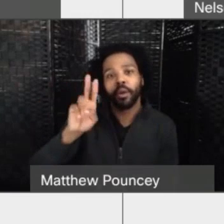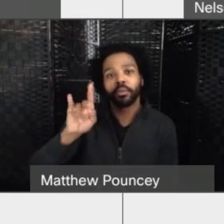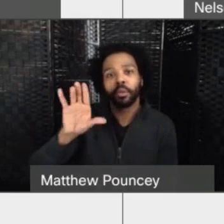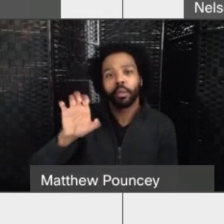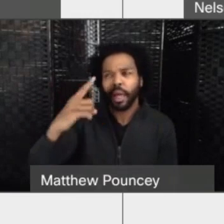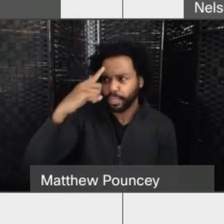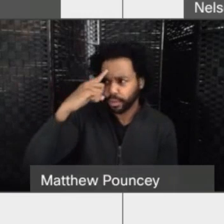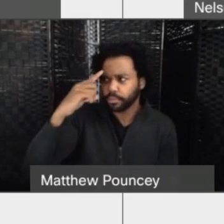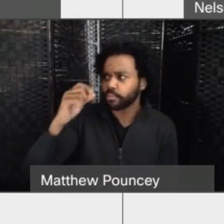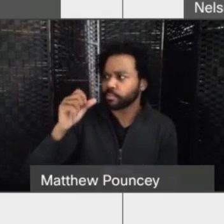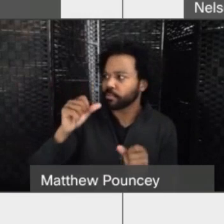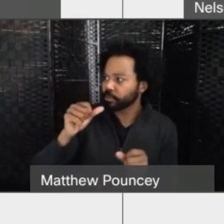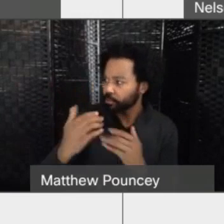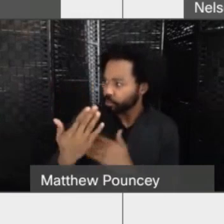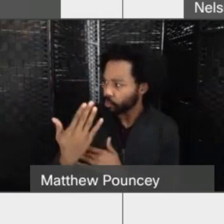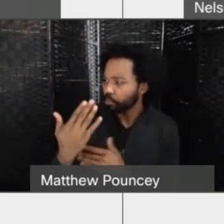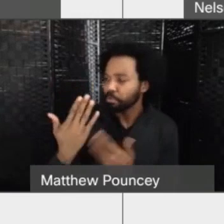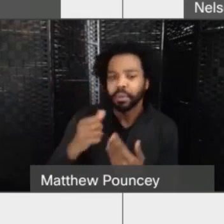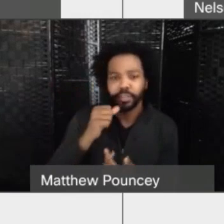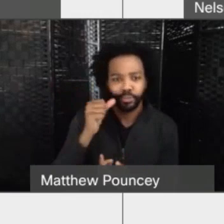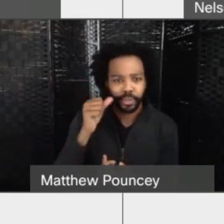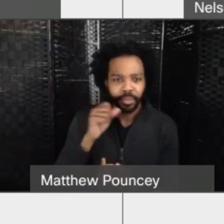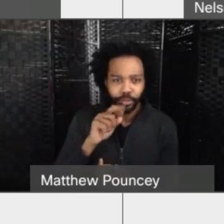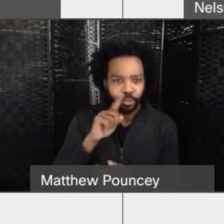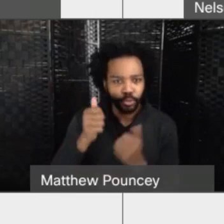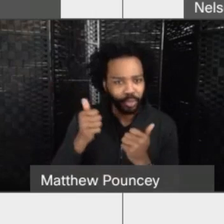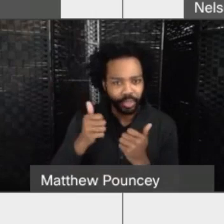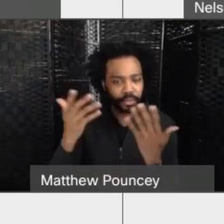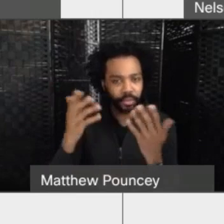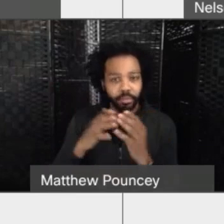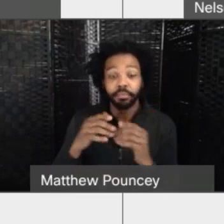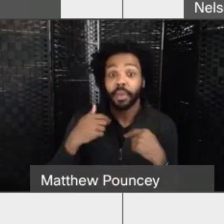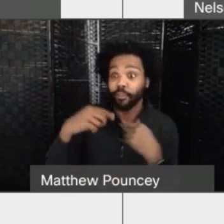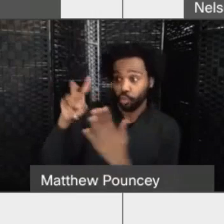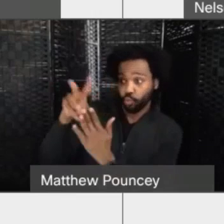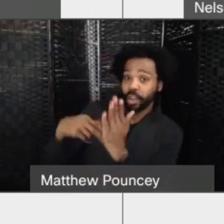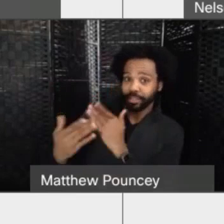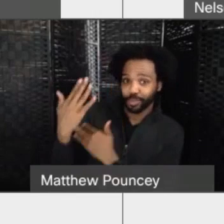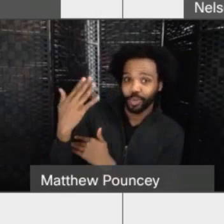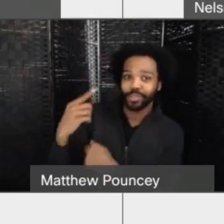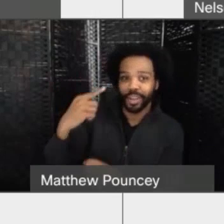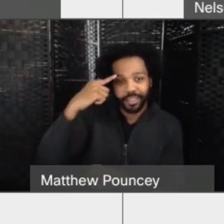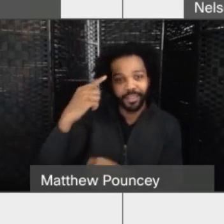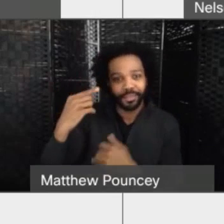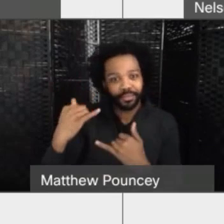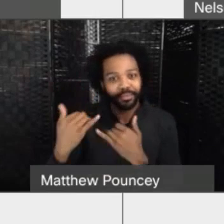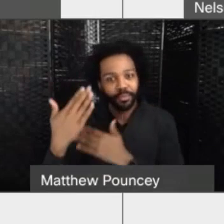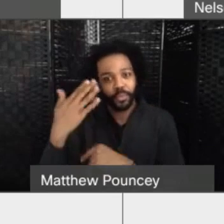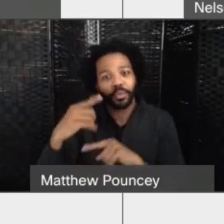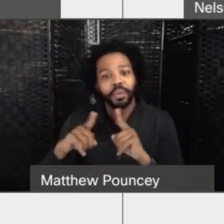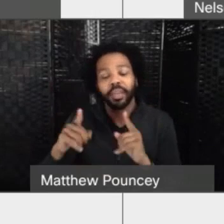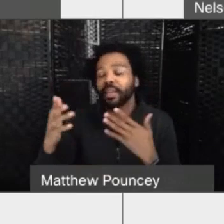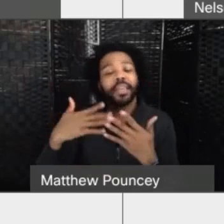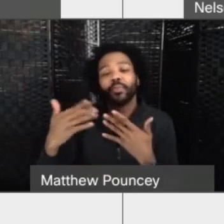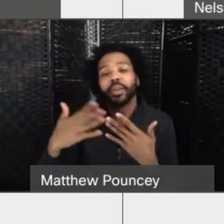post. It could have been yesterday's. I read it this morning. So Could have. So